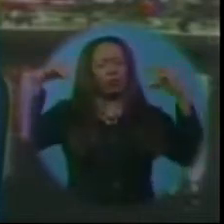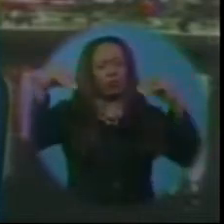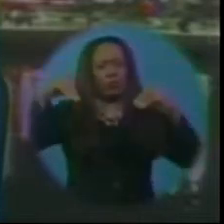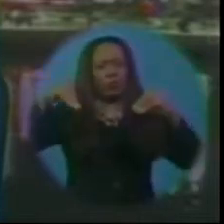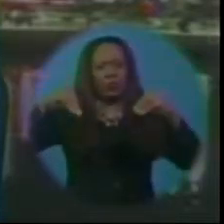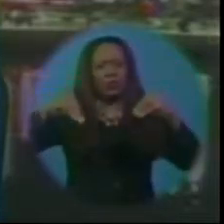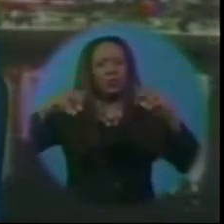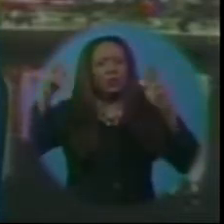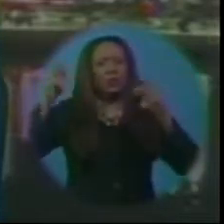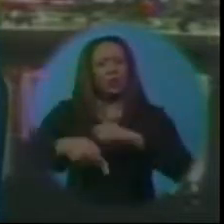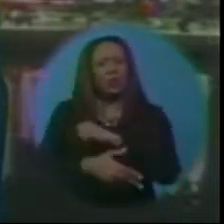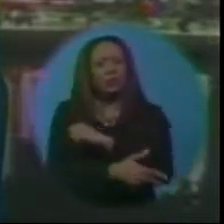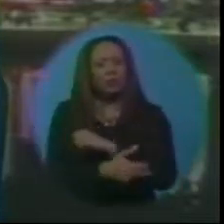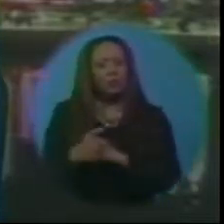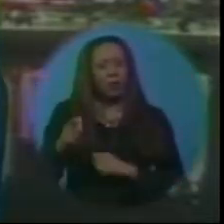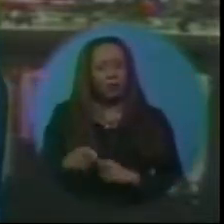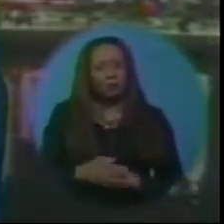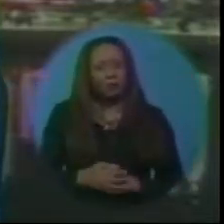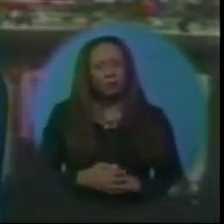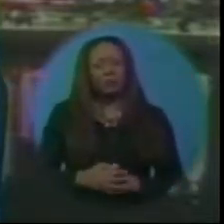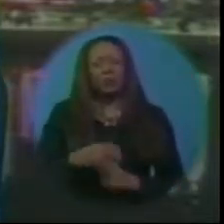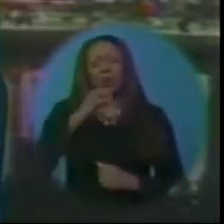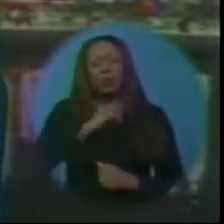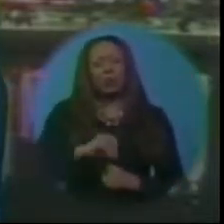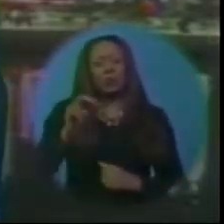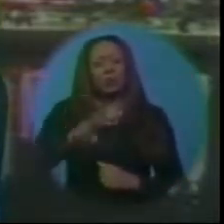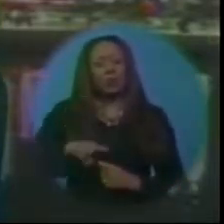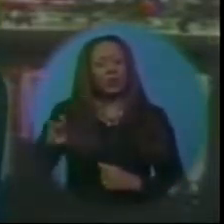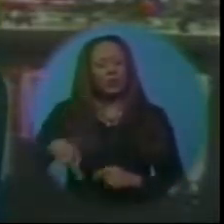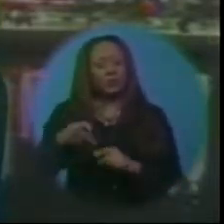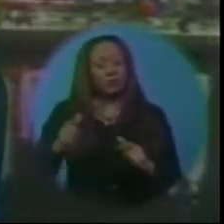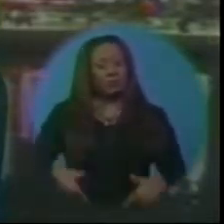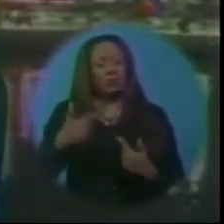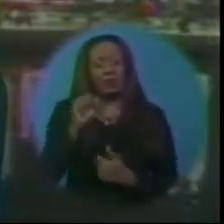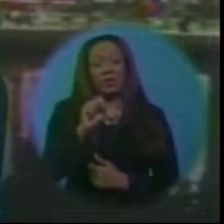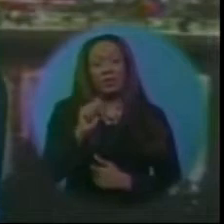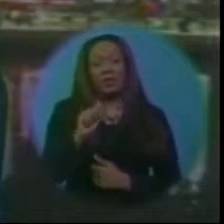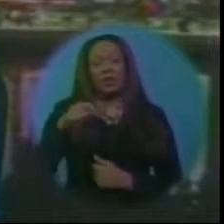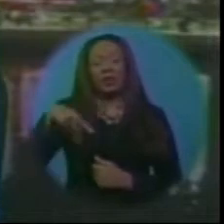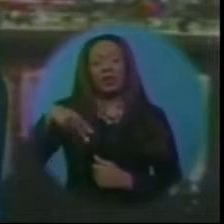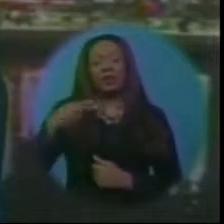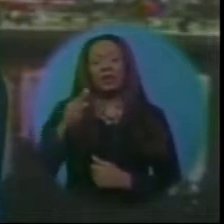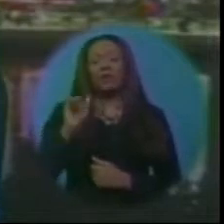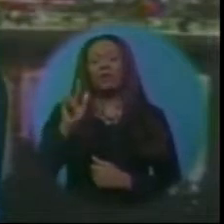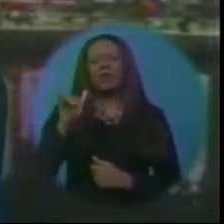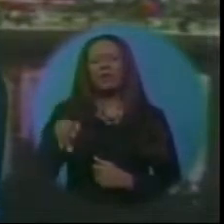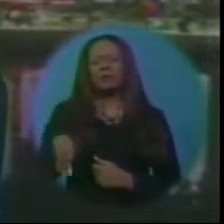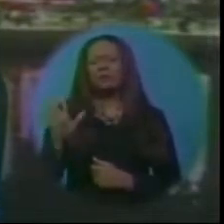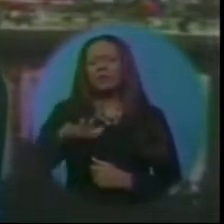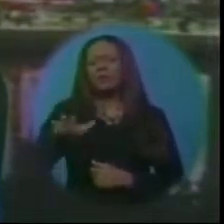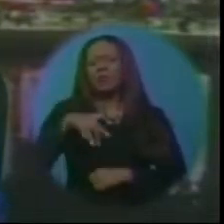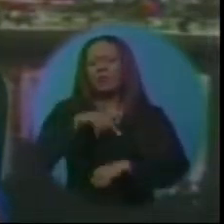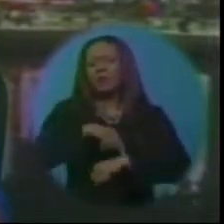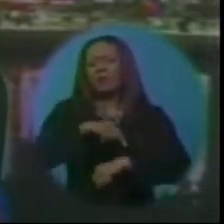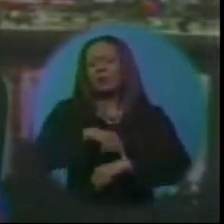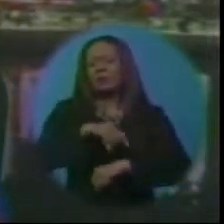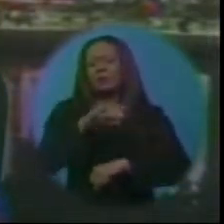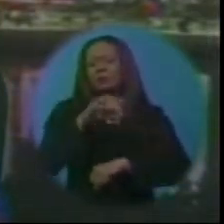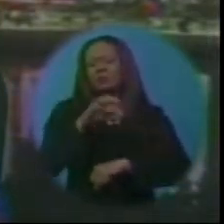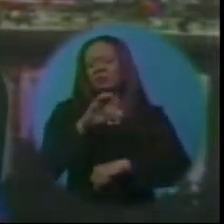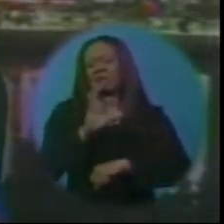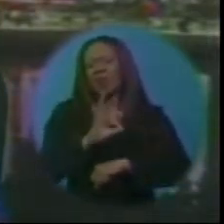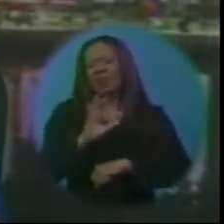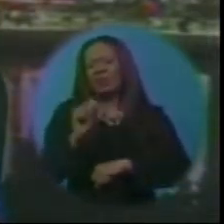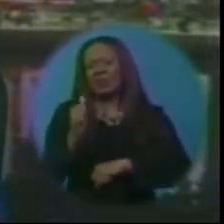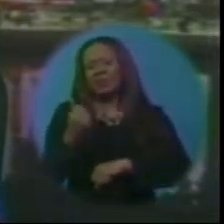as 22-year-old Chad Wright of Manderley Gardens in St. Philip. Police say that around 10 minutes past 9 last night, Wright